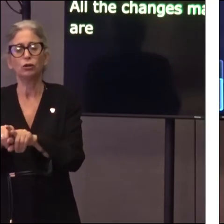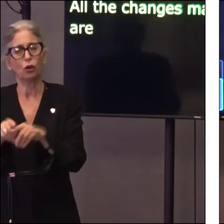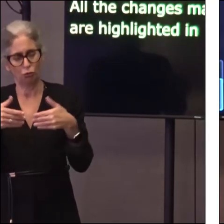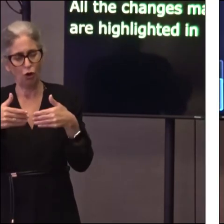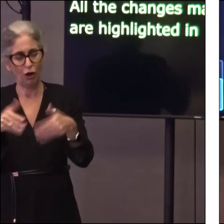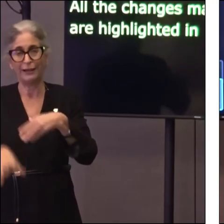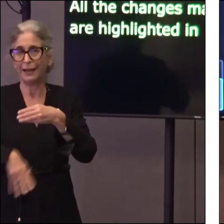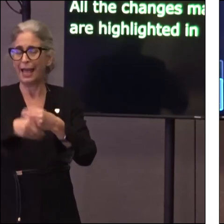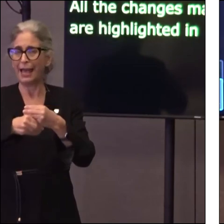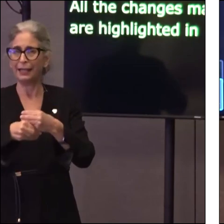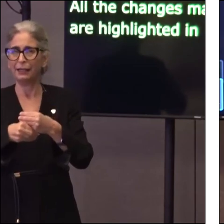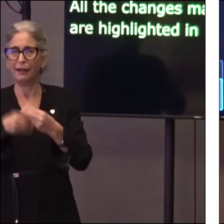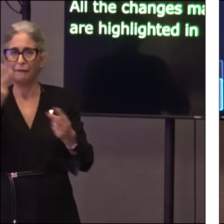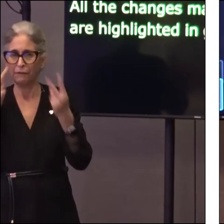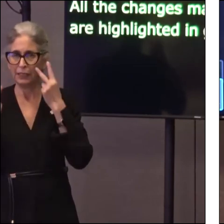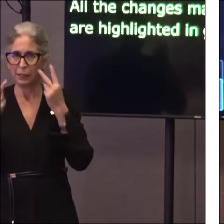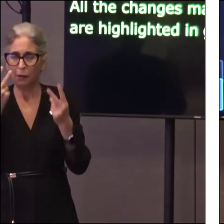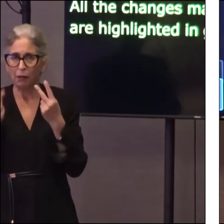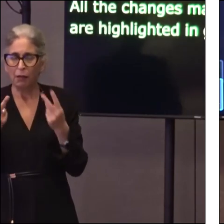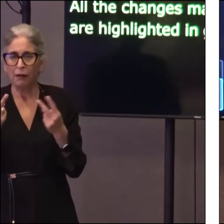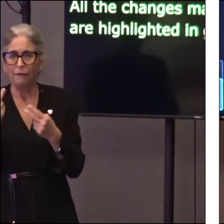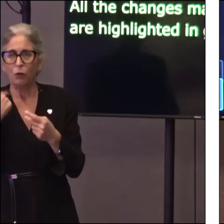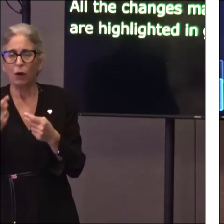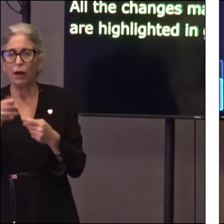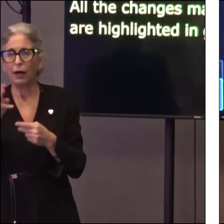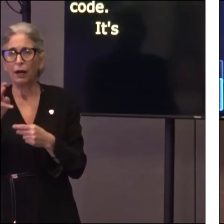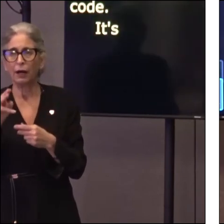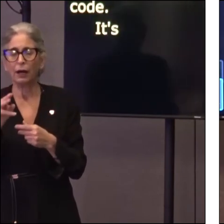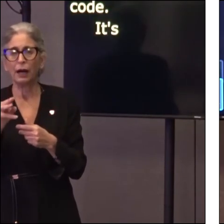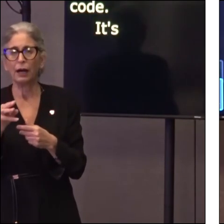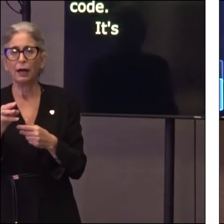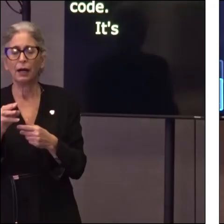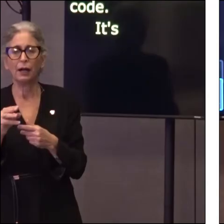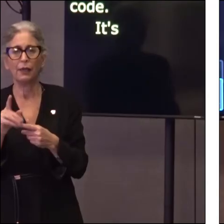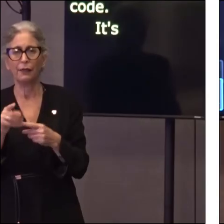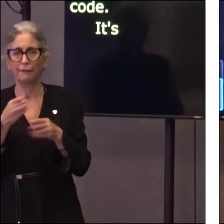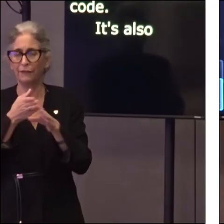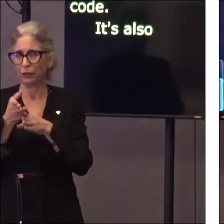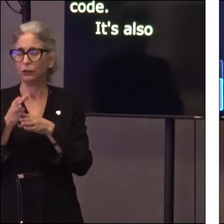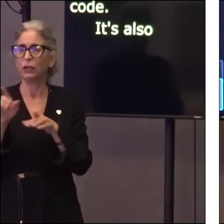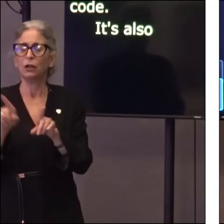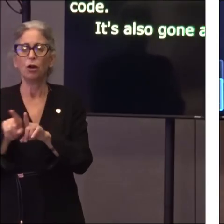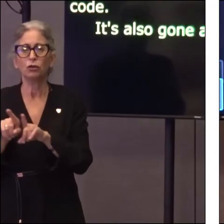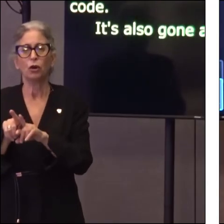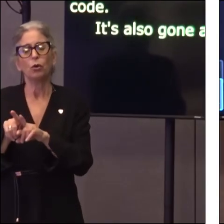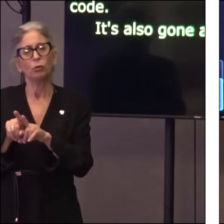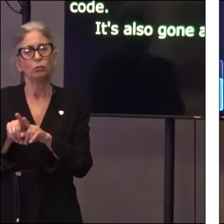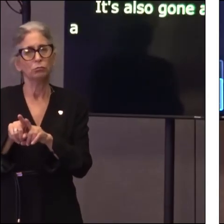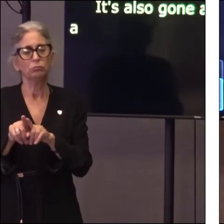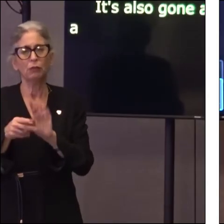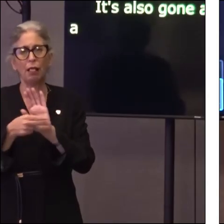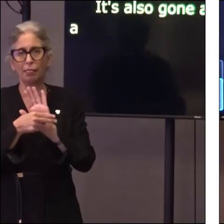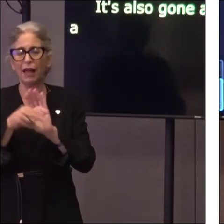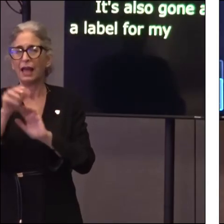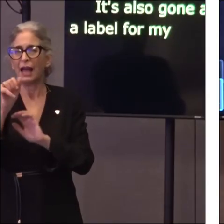and added a visible label for my name input field and area labels